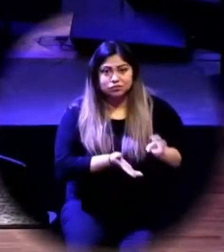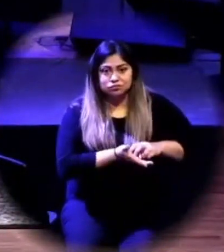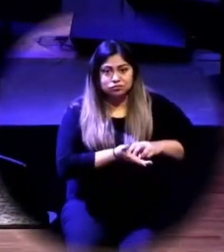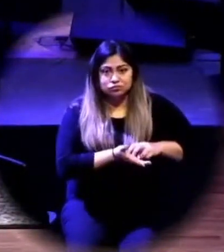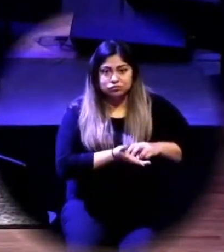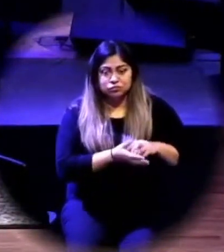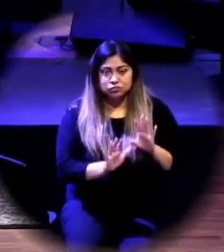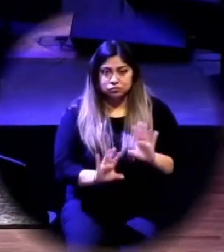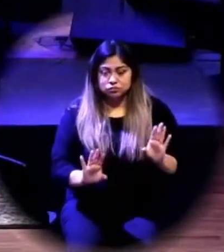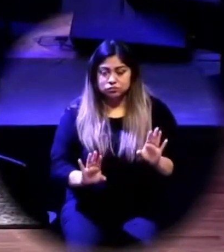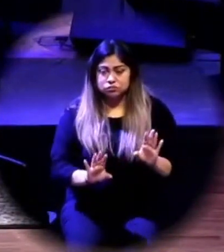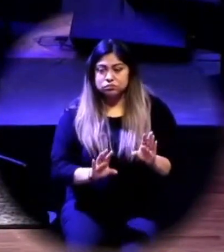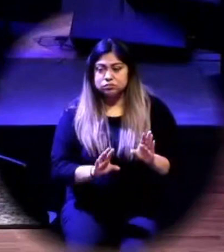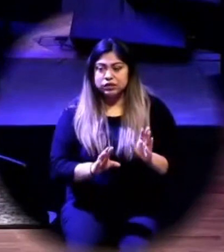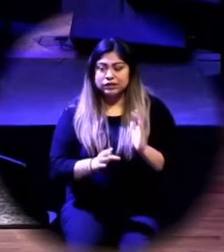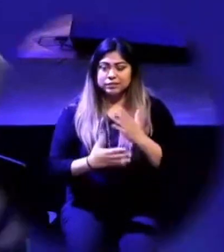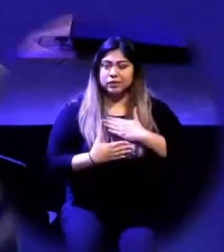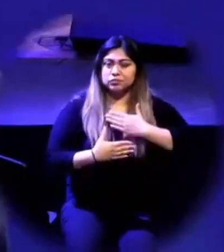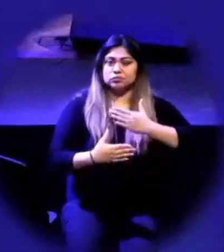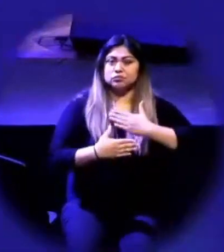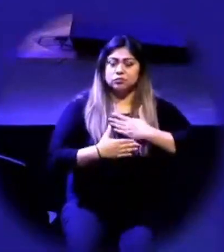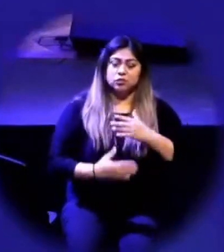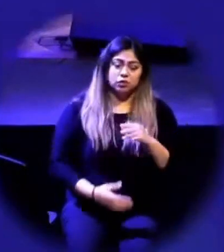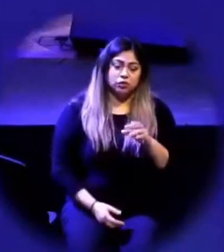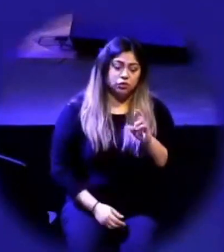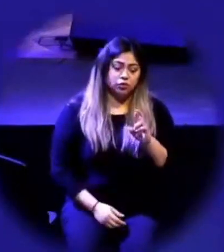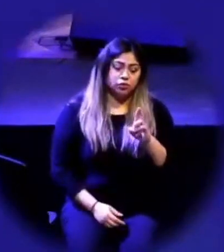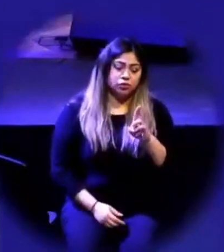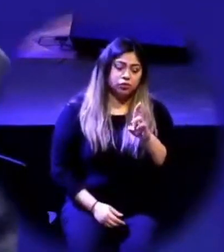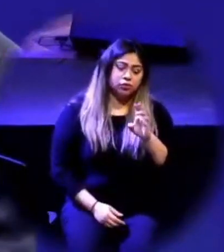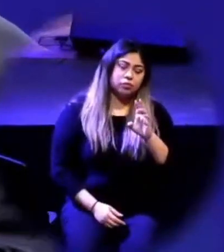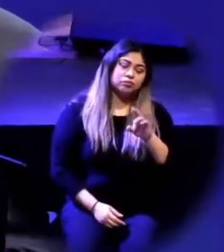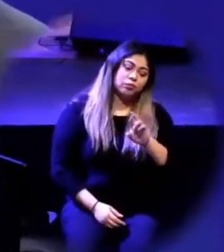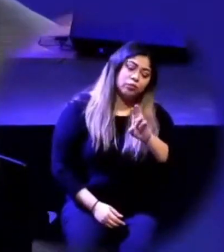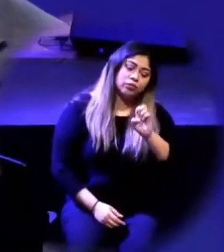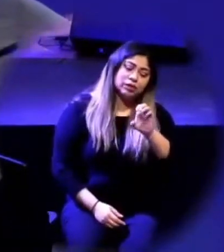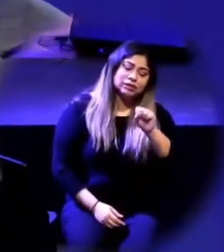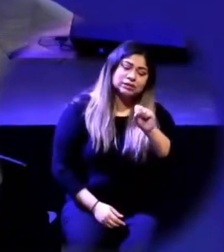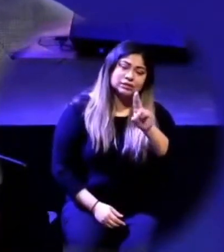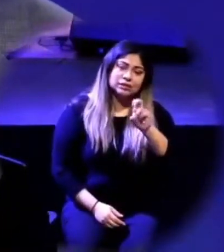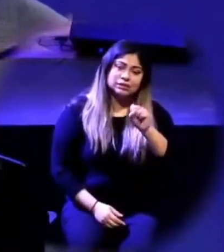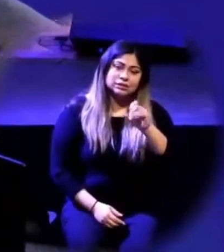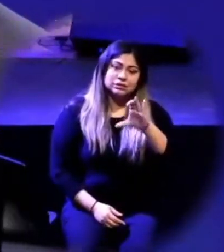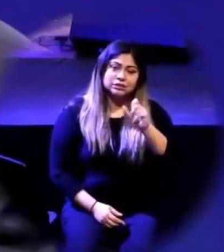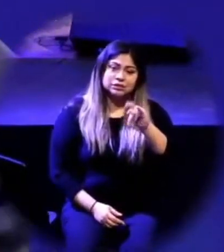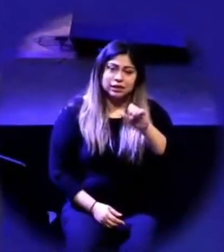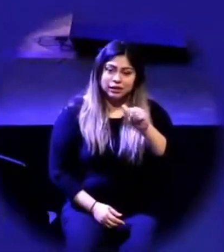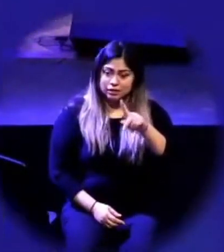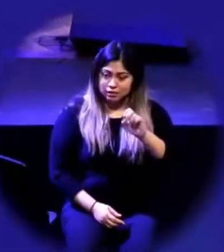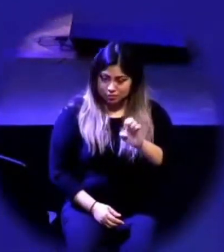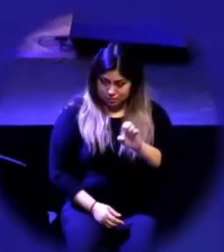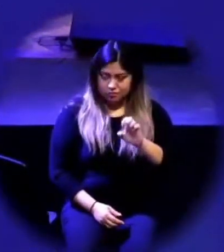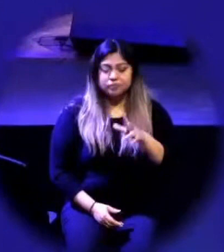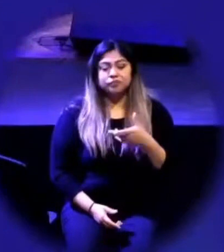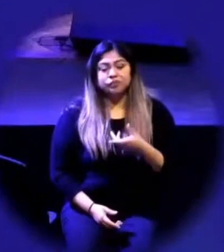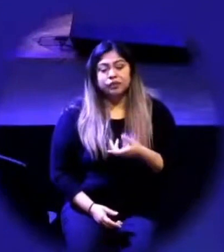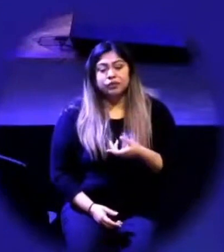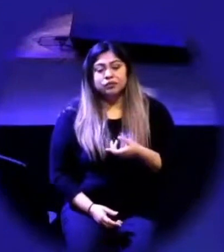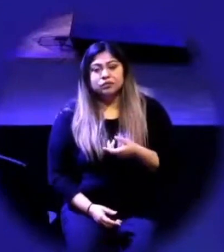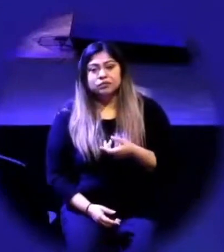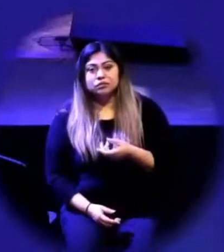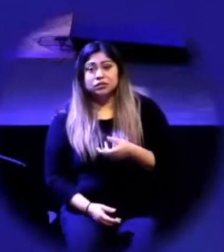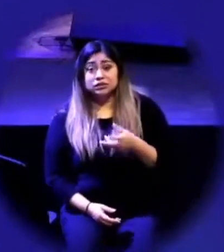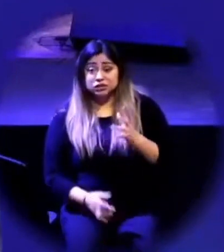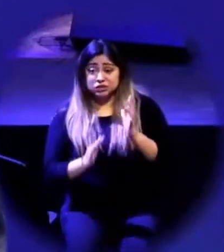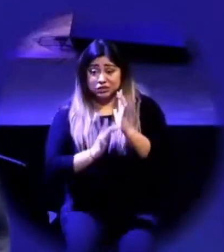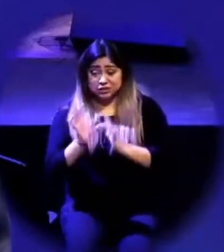resuscitation. Jesus, in verse 14, he goes over and he stops the procession and he says to the young man, I say to you, get up.